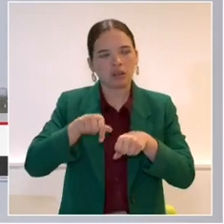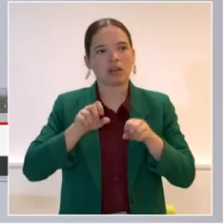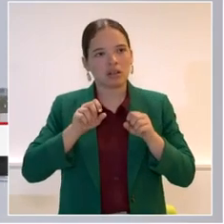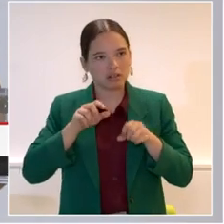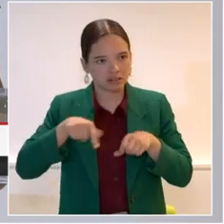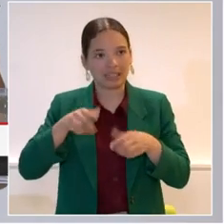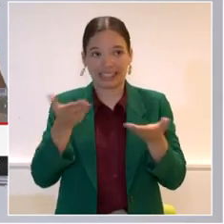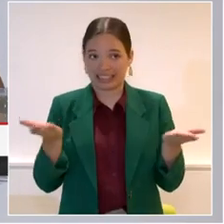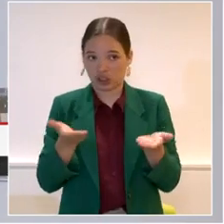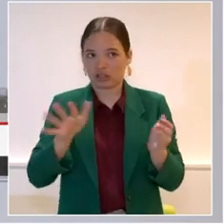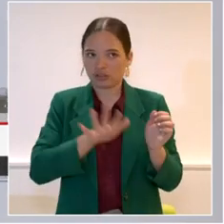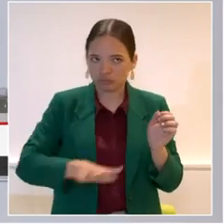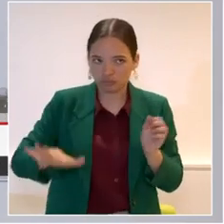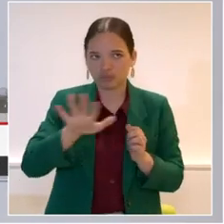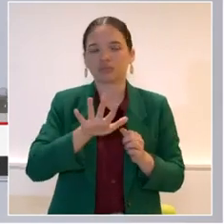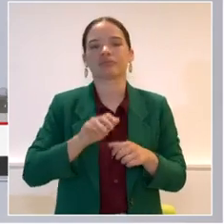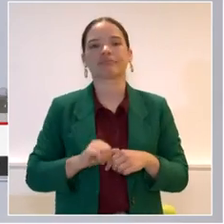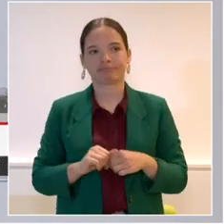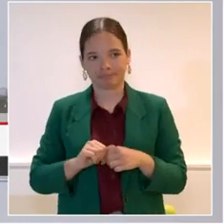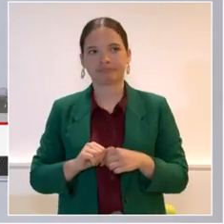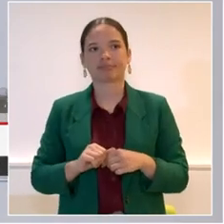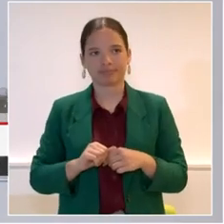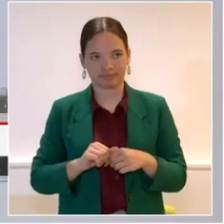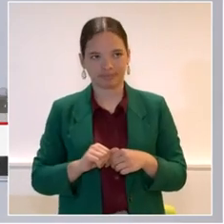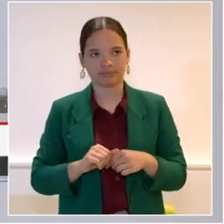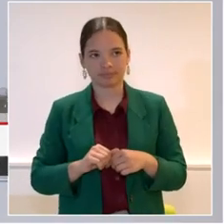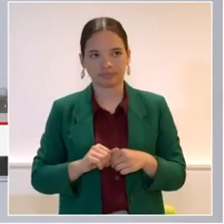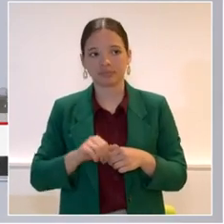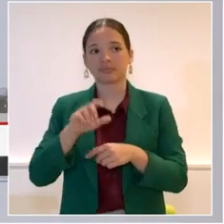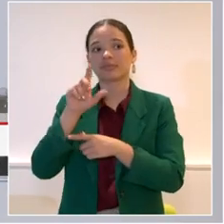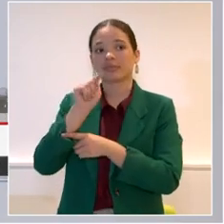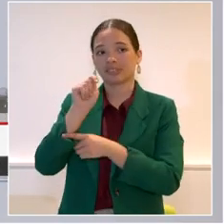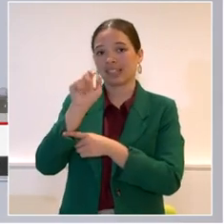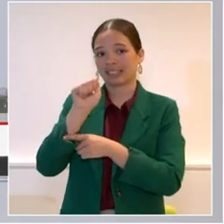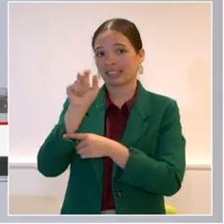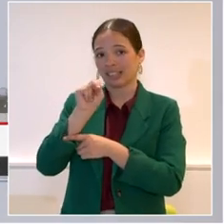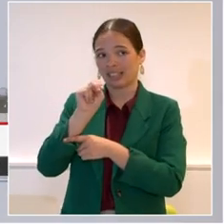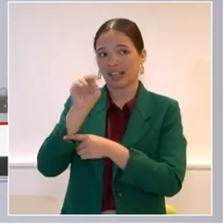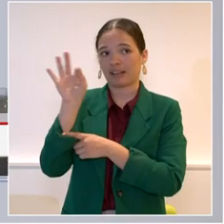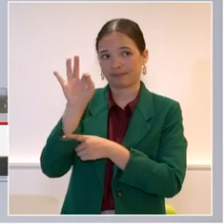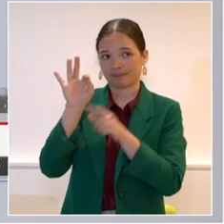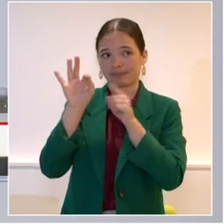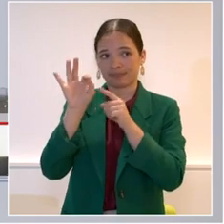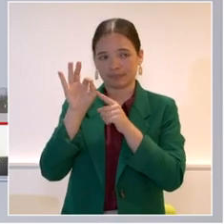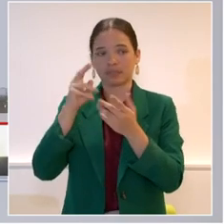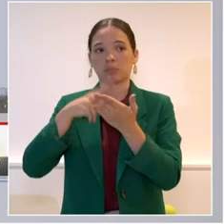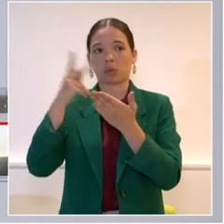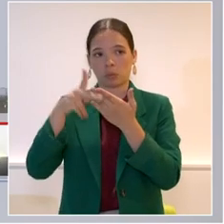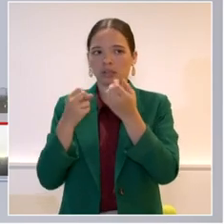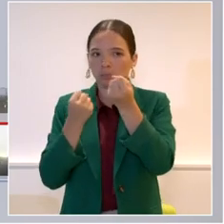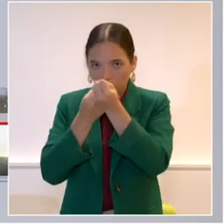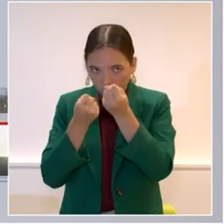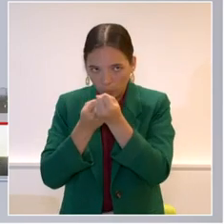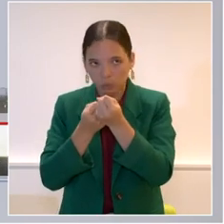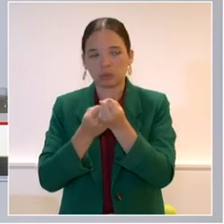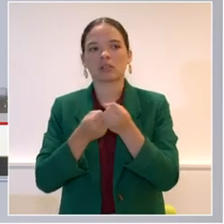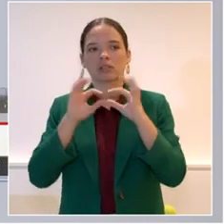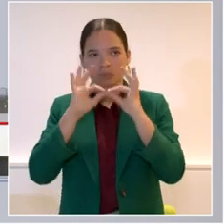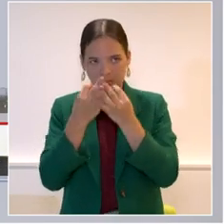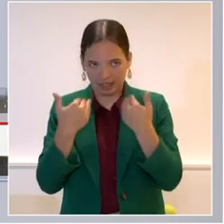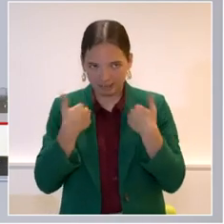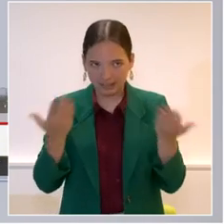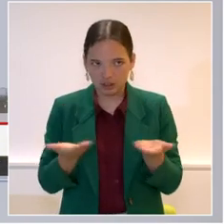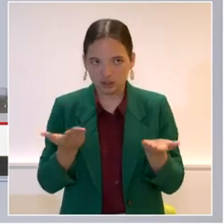we connect our families who are in our TANF program with all kinds of supports that they need. So I want to really thank Director